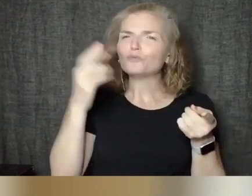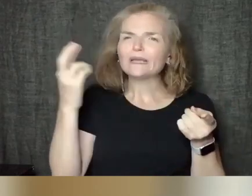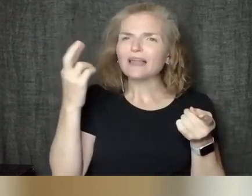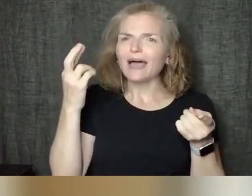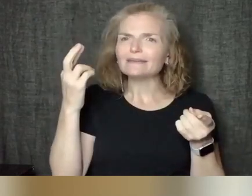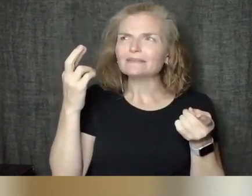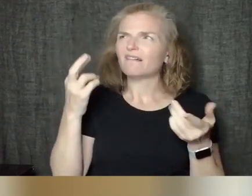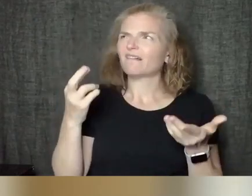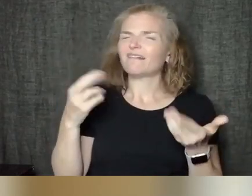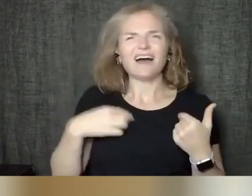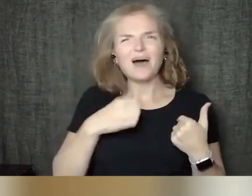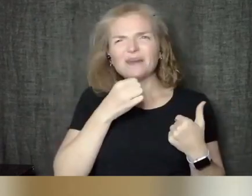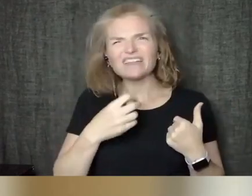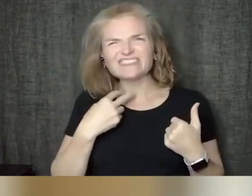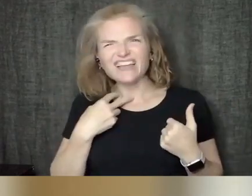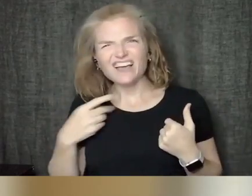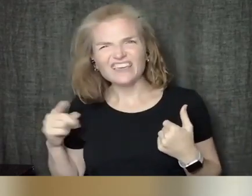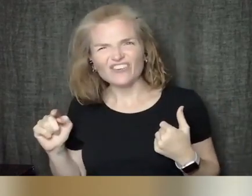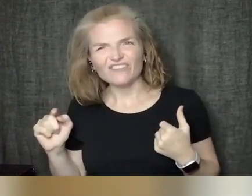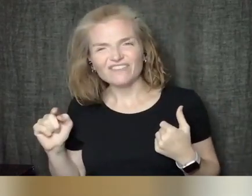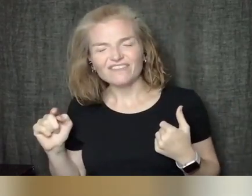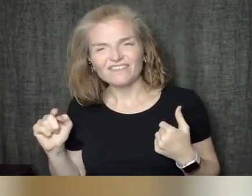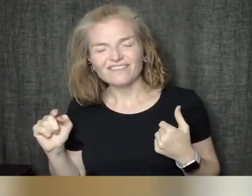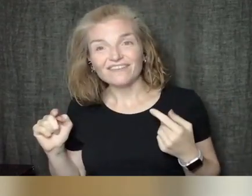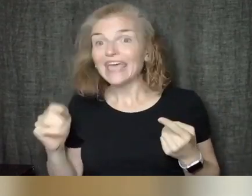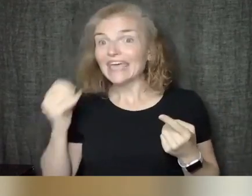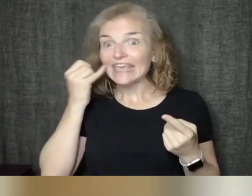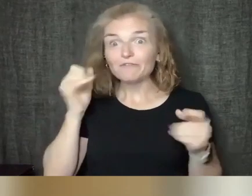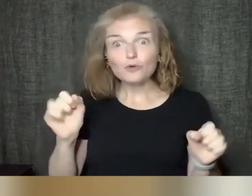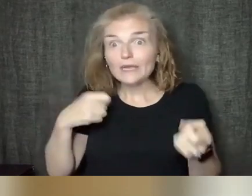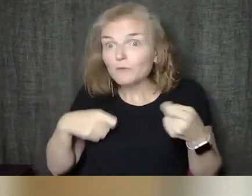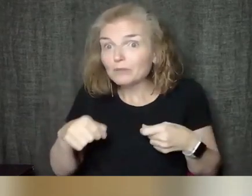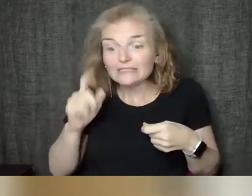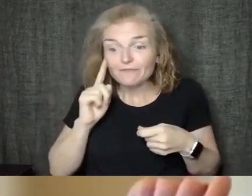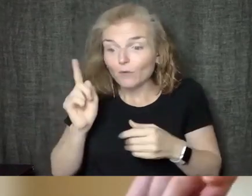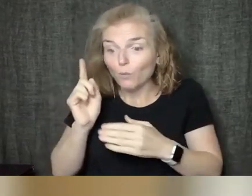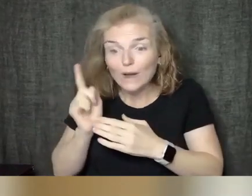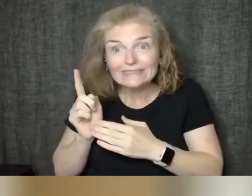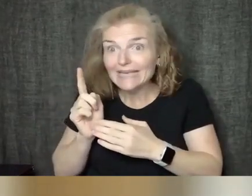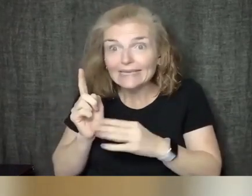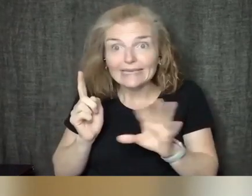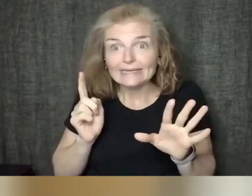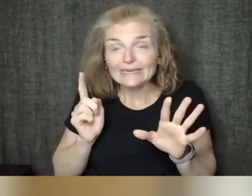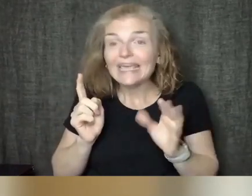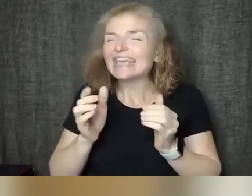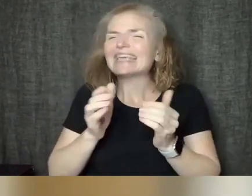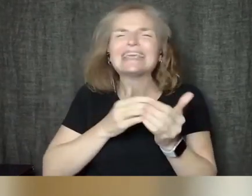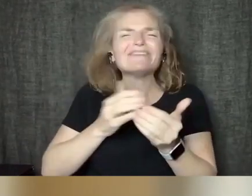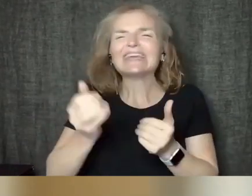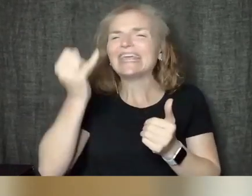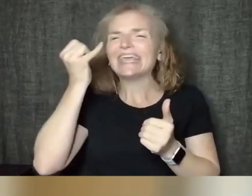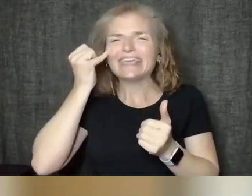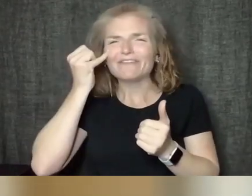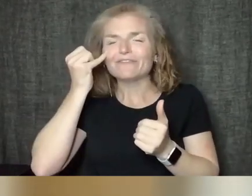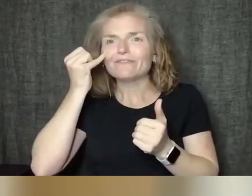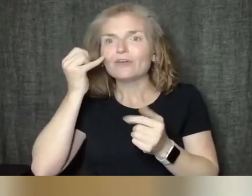in their patterns. If you can replace it even for a split second, even if your mind rebound right back into that same